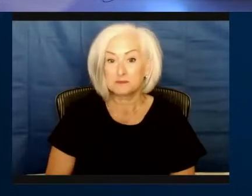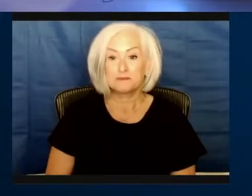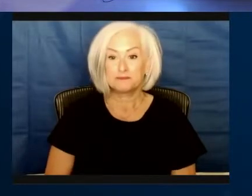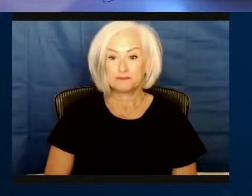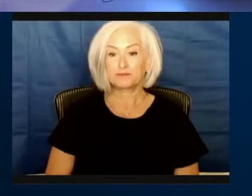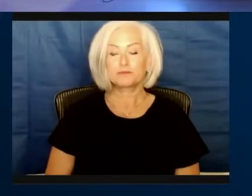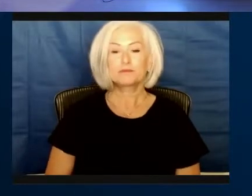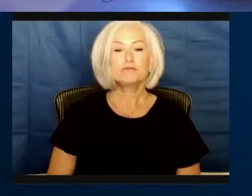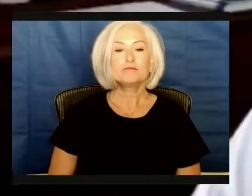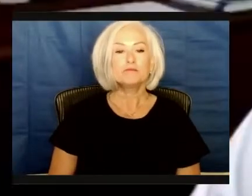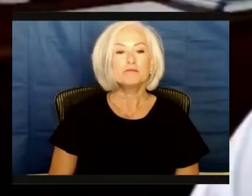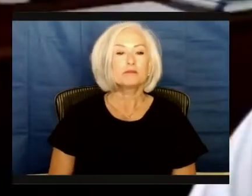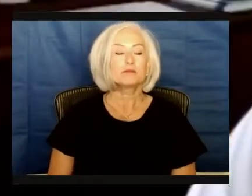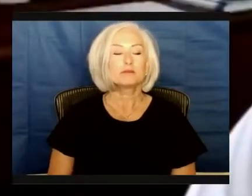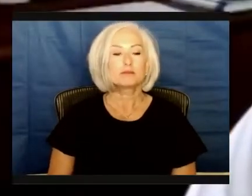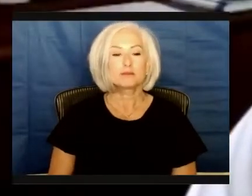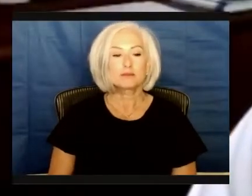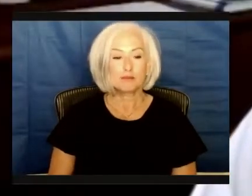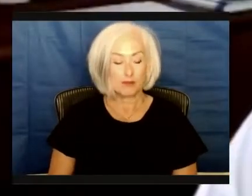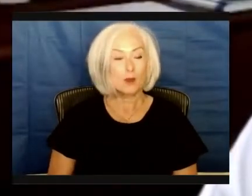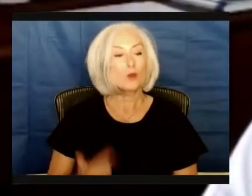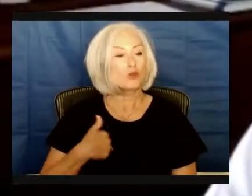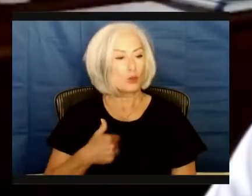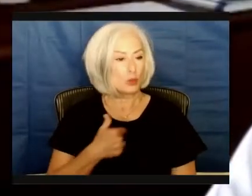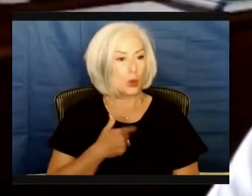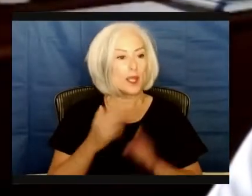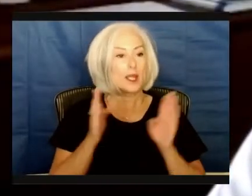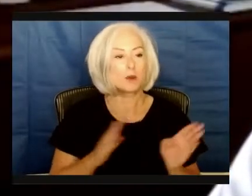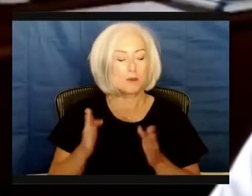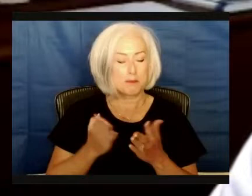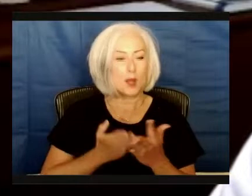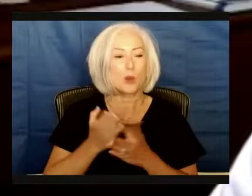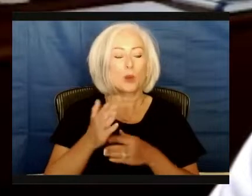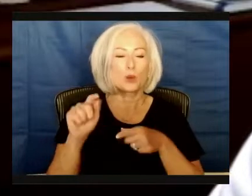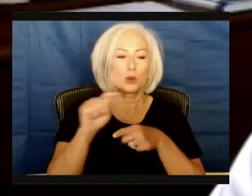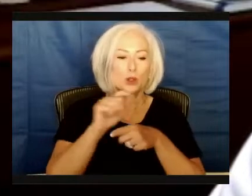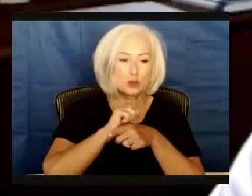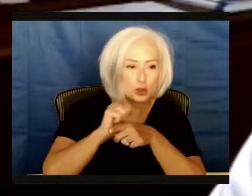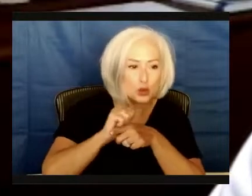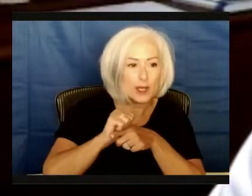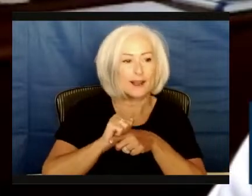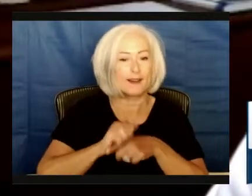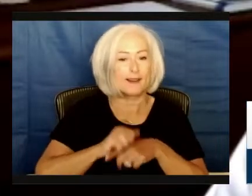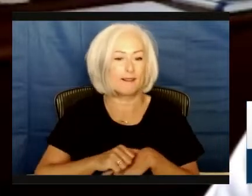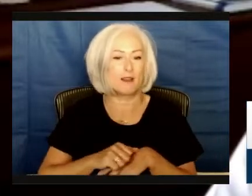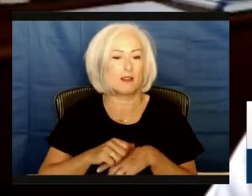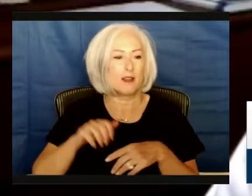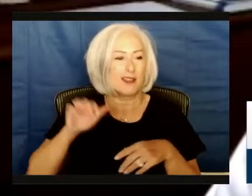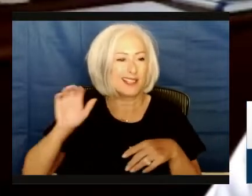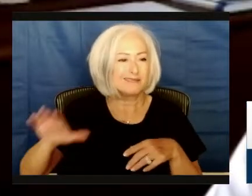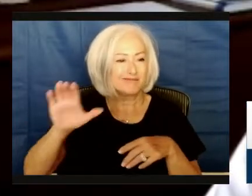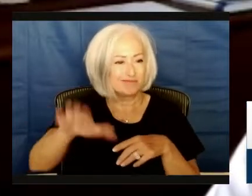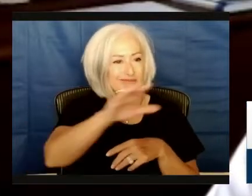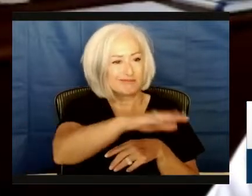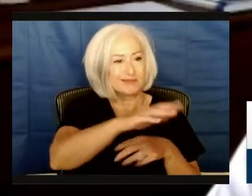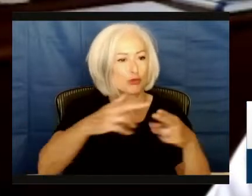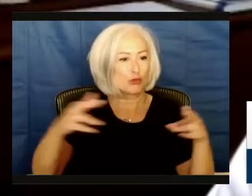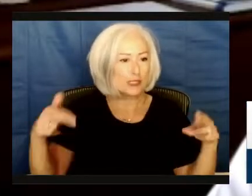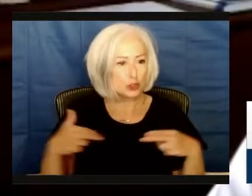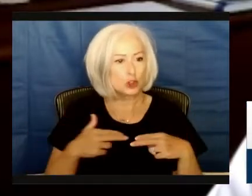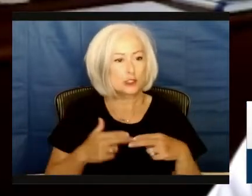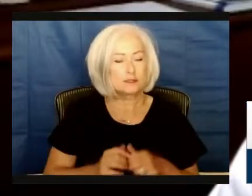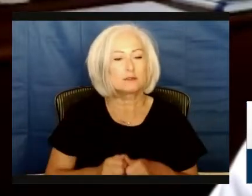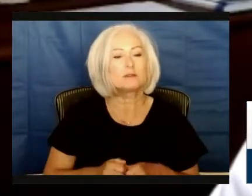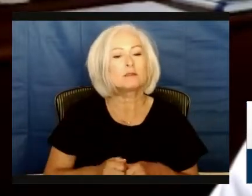I would say that we do prepare through training and exercise activities throughout the region. We